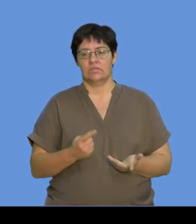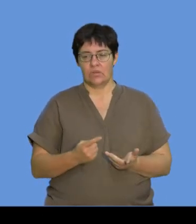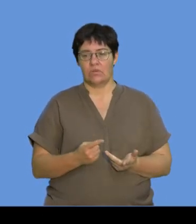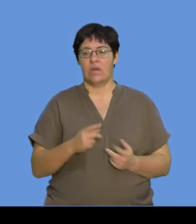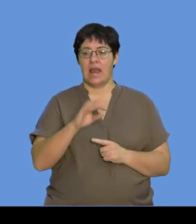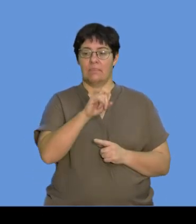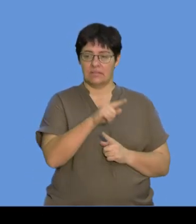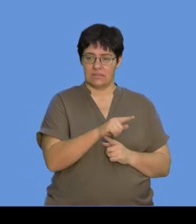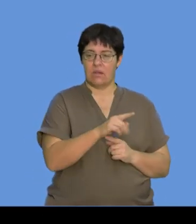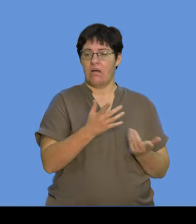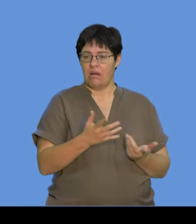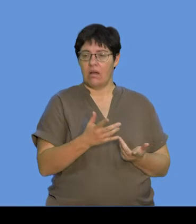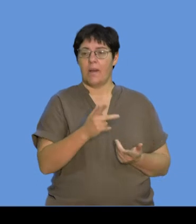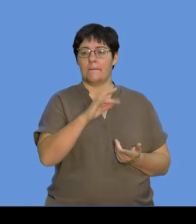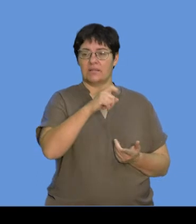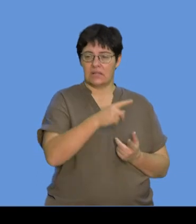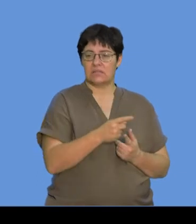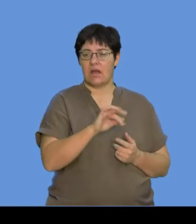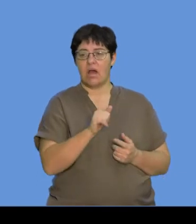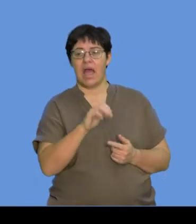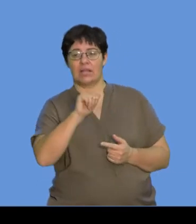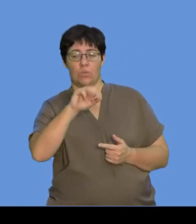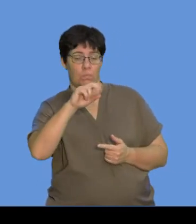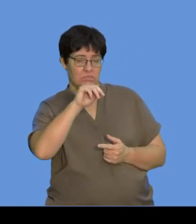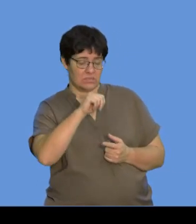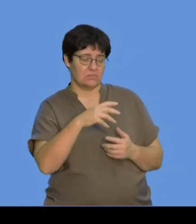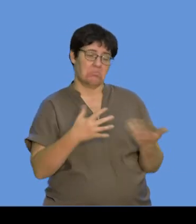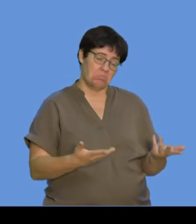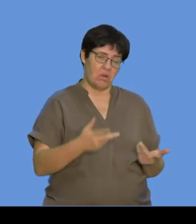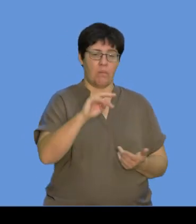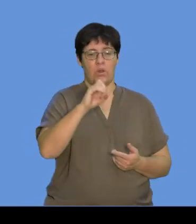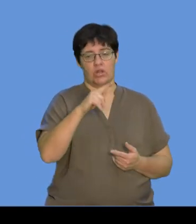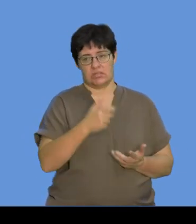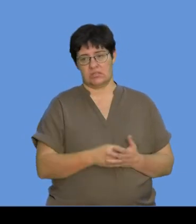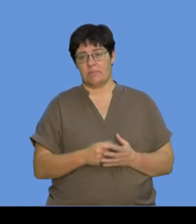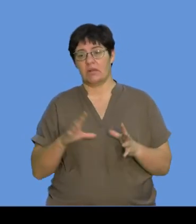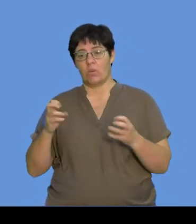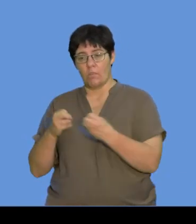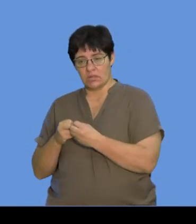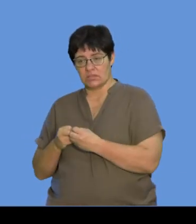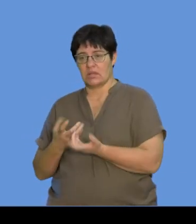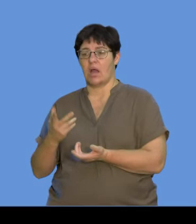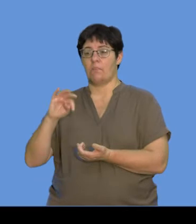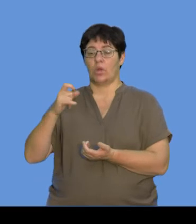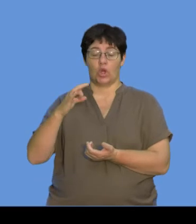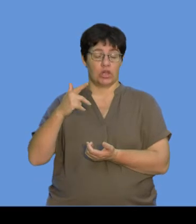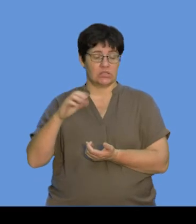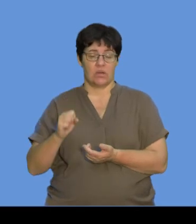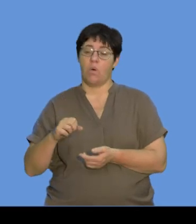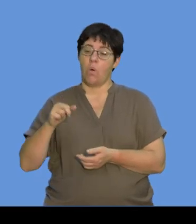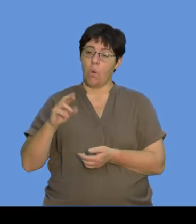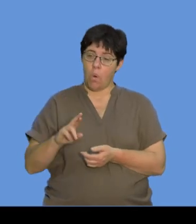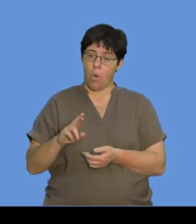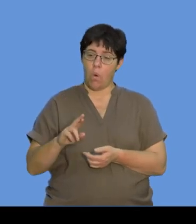it's a molecule of an element. In a compound, the particles are molecules or formula units. These are ionic compounds, or it could be